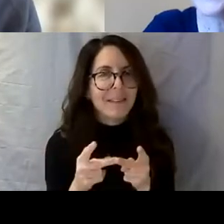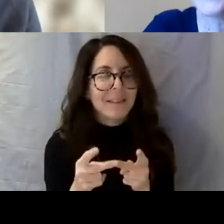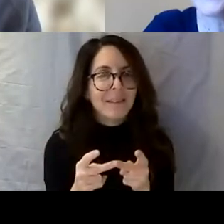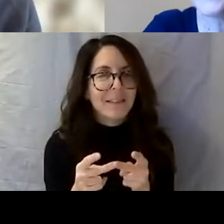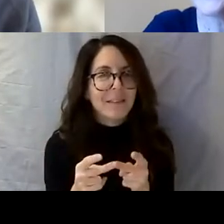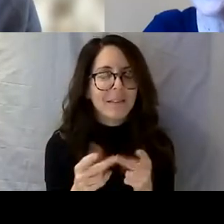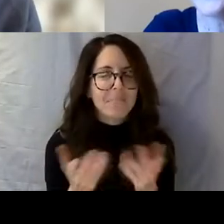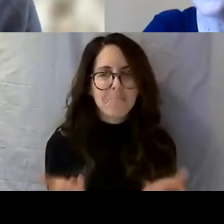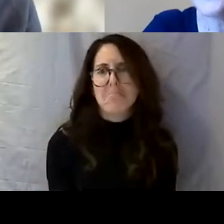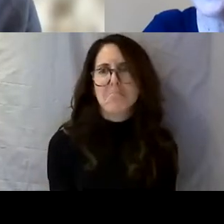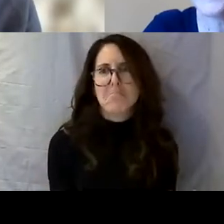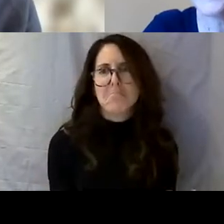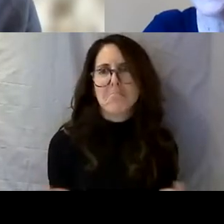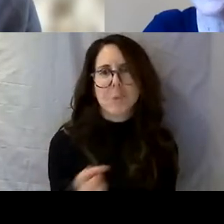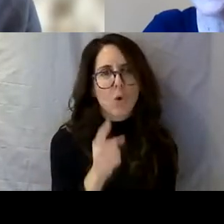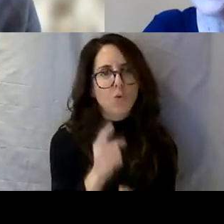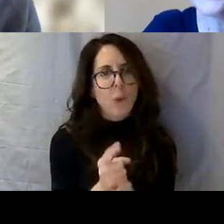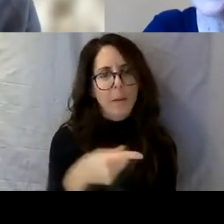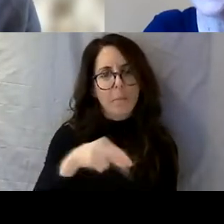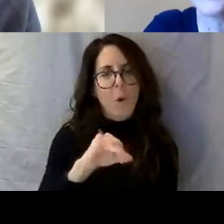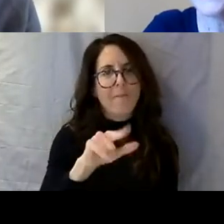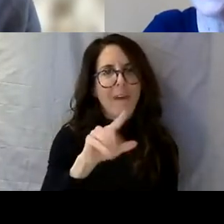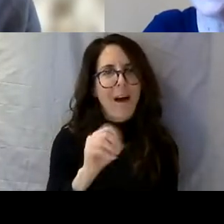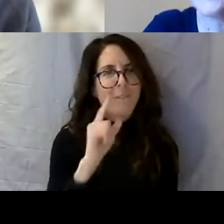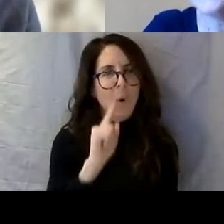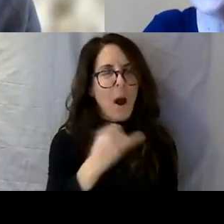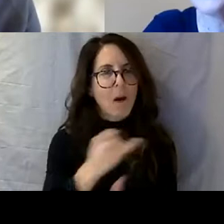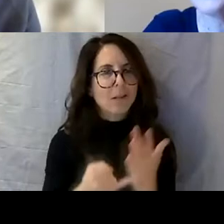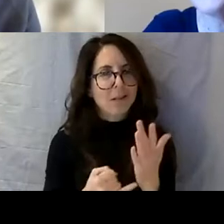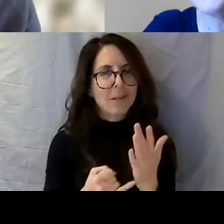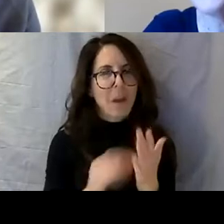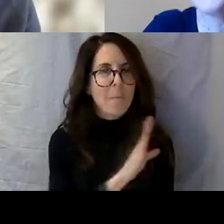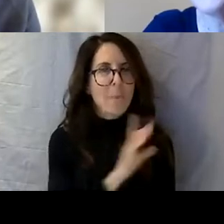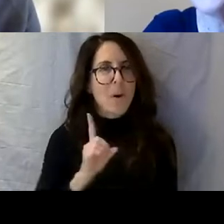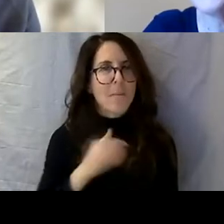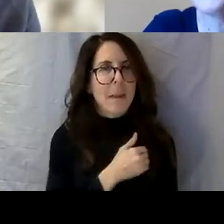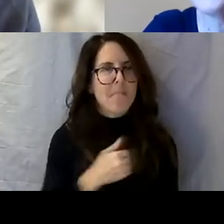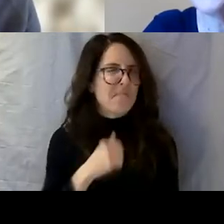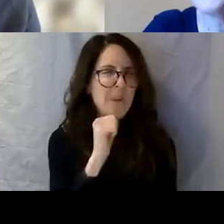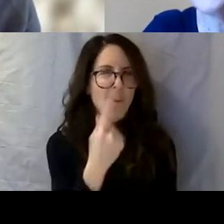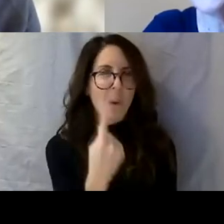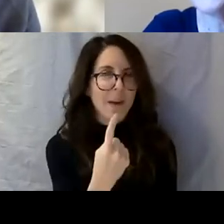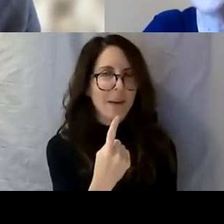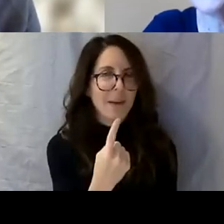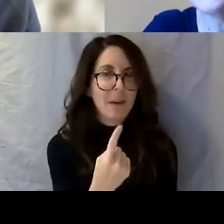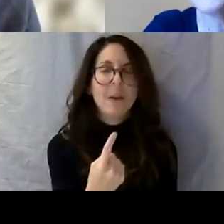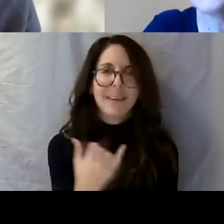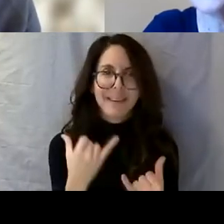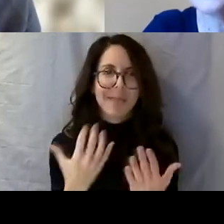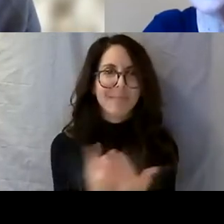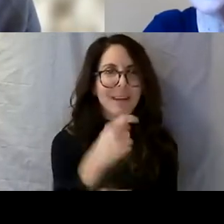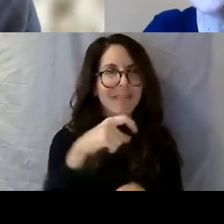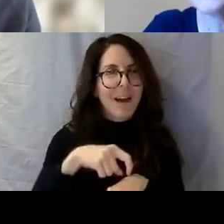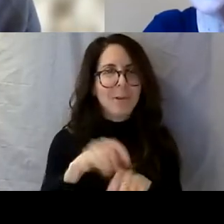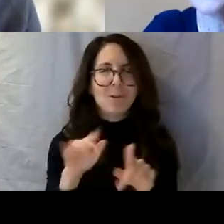I don't think there's any one right profile for an arts board member. And Regine mentioned this too. This is a good time to look for the